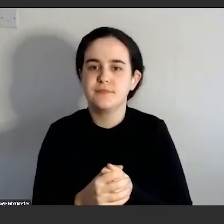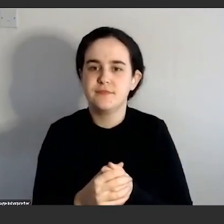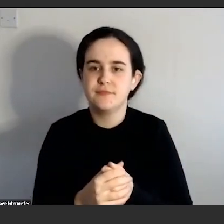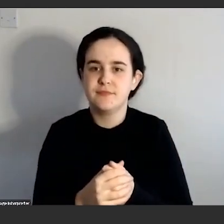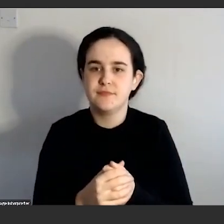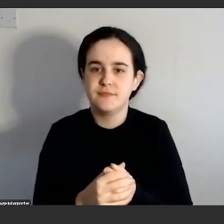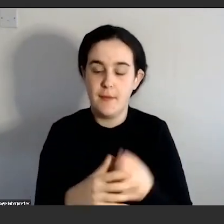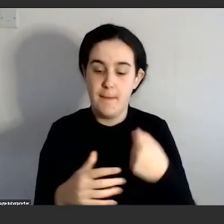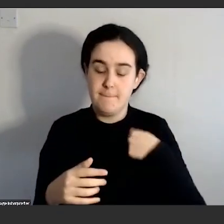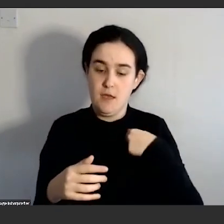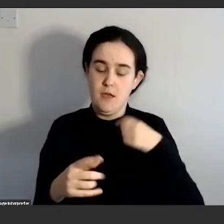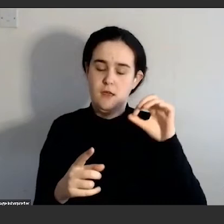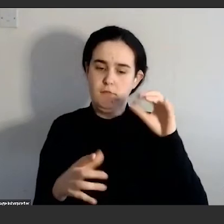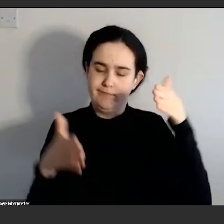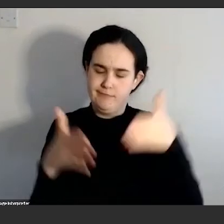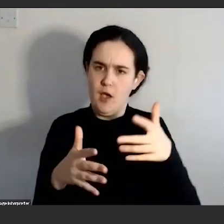benefit everybody?